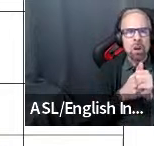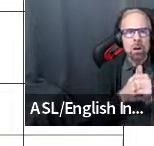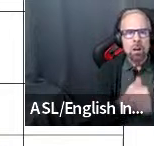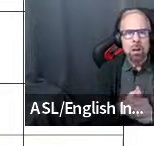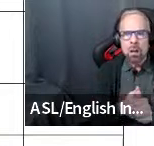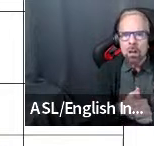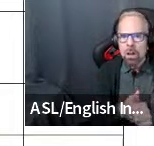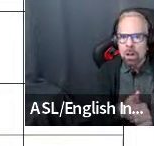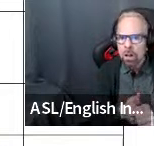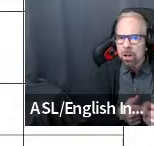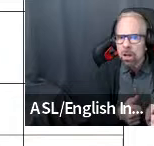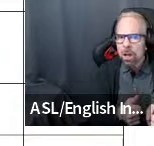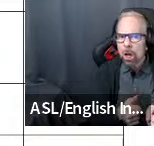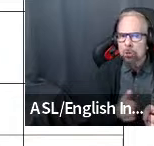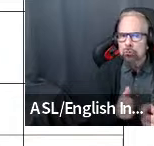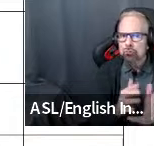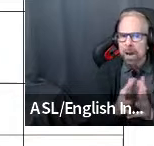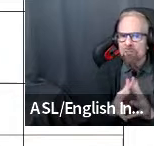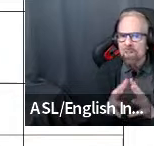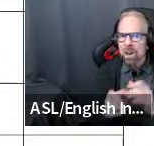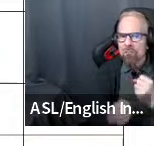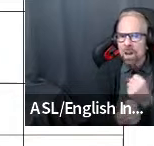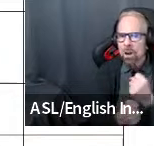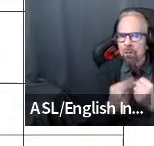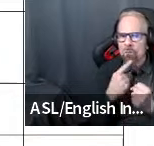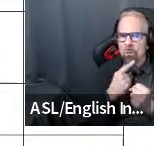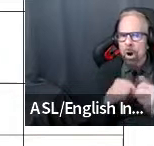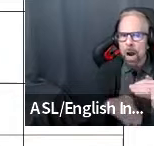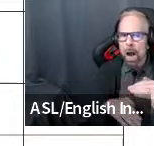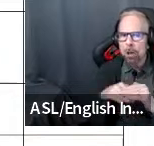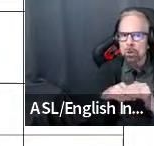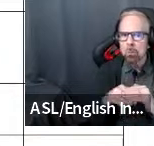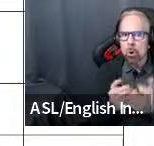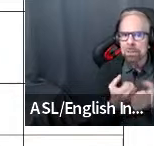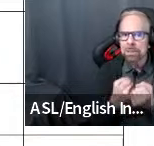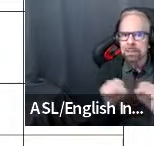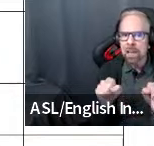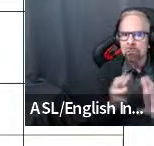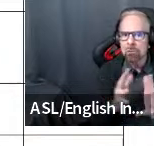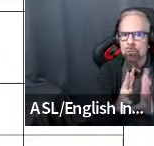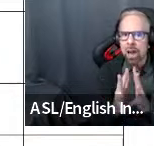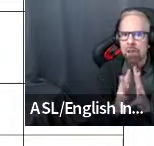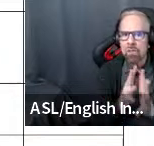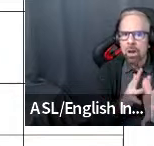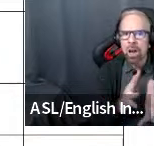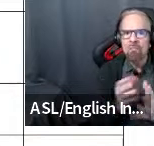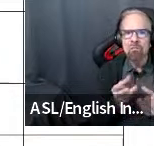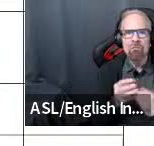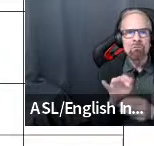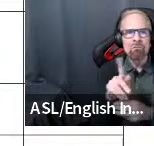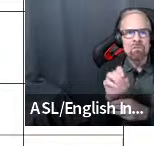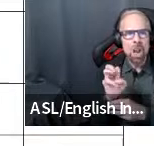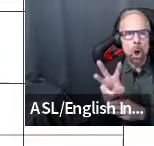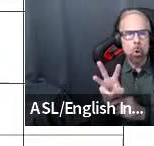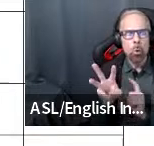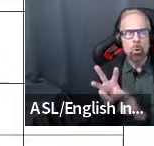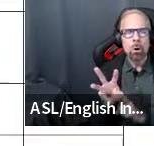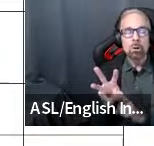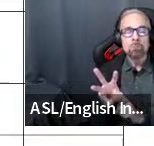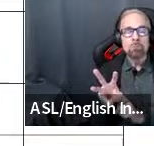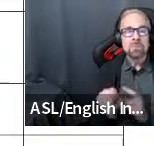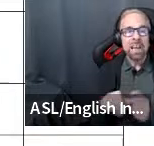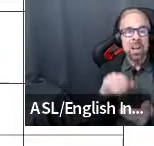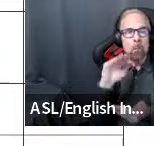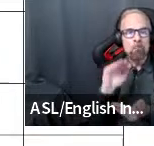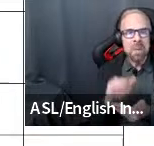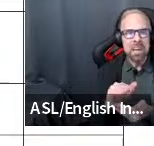Transportation as well for optimizing traffic flow. Thank you. Is it optimizing traffic flow or mitigating risk or